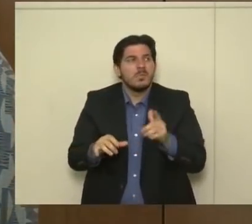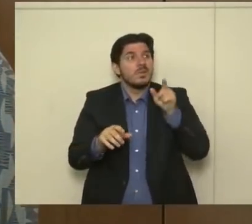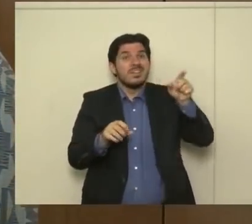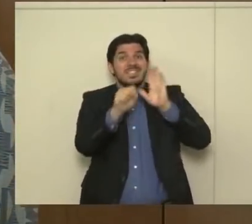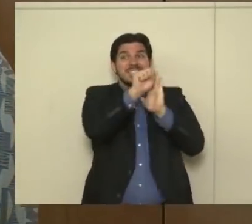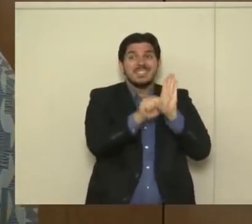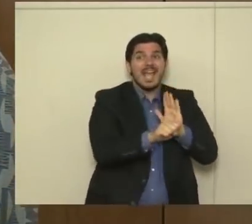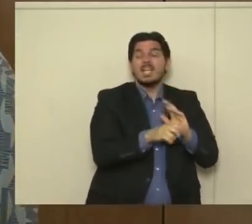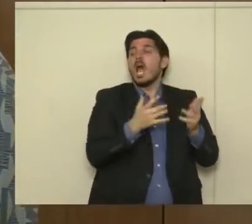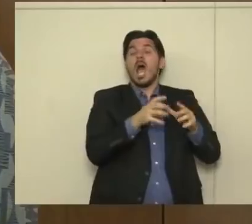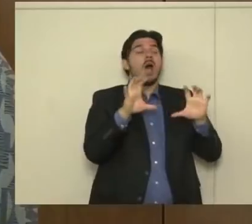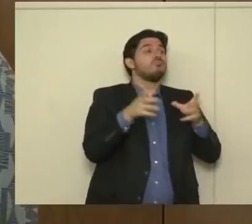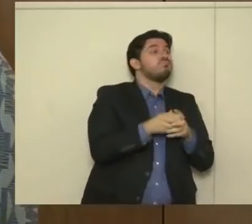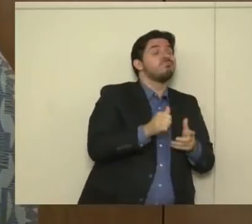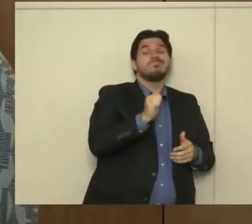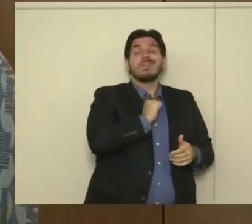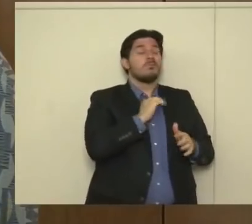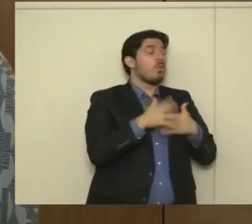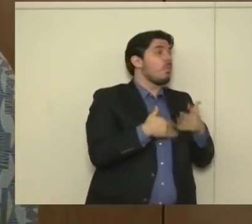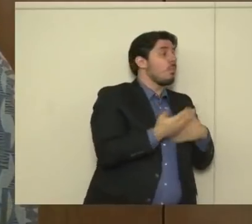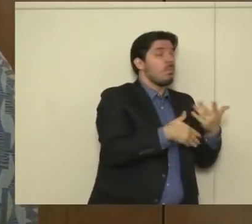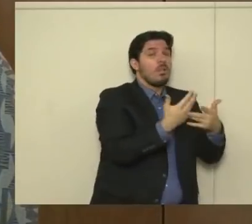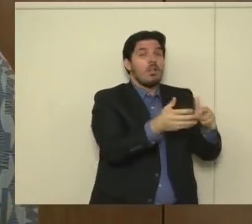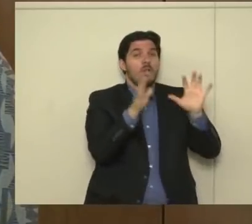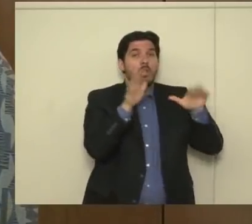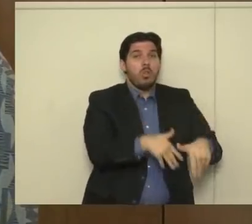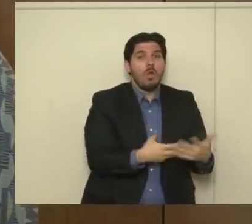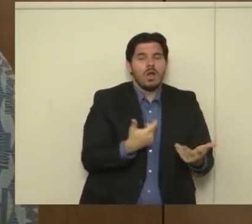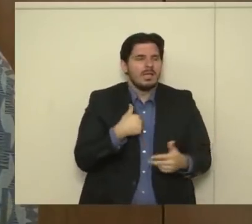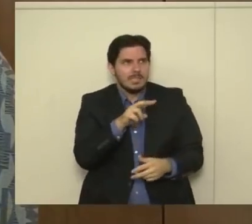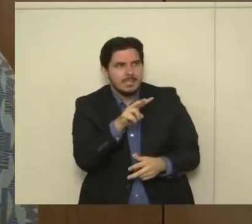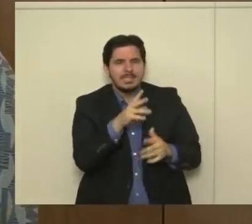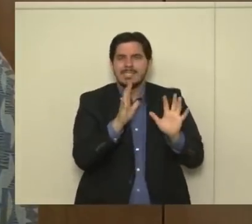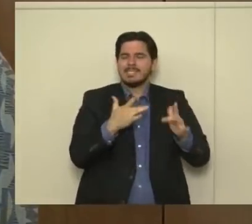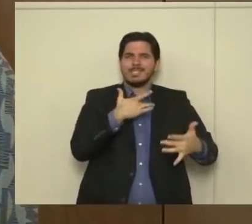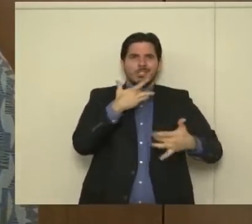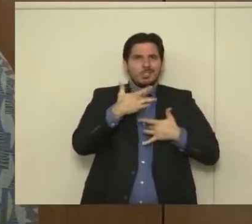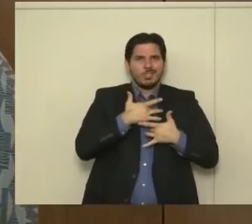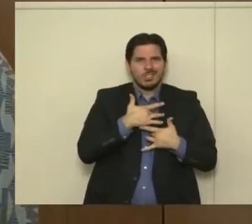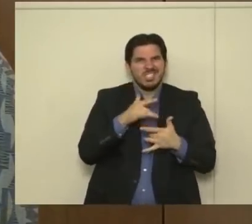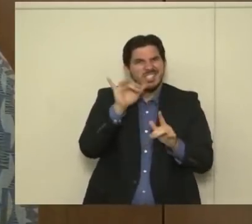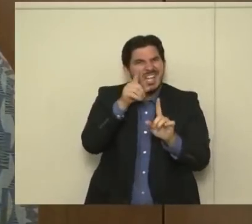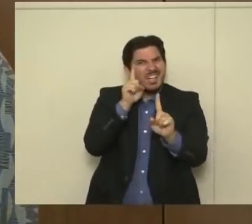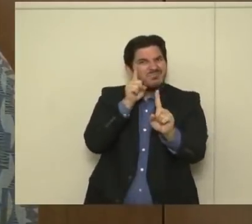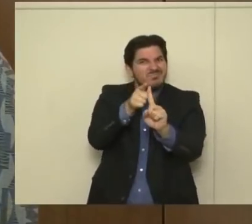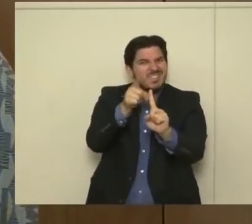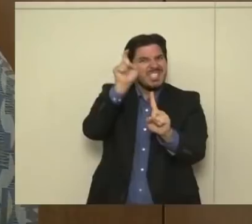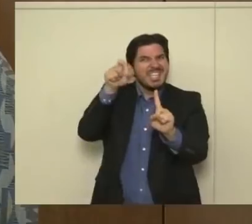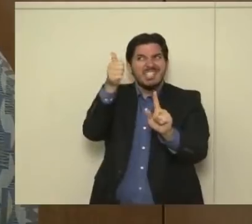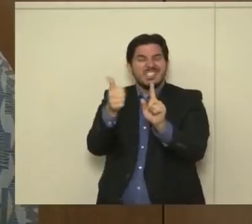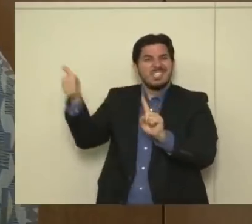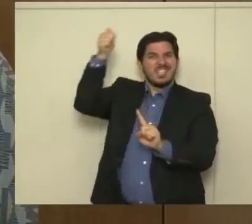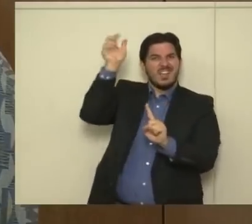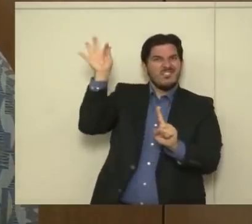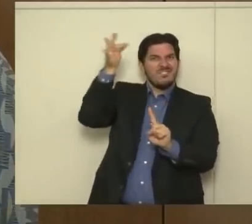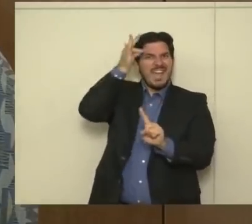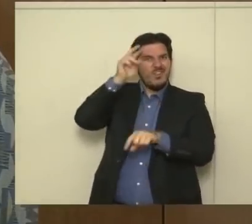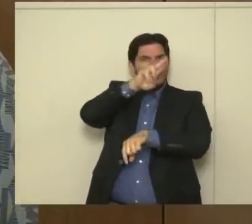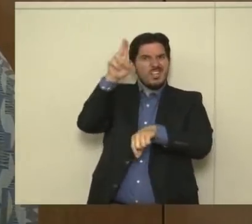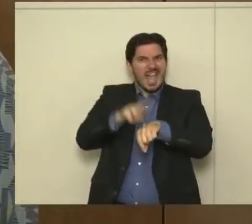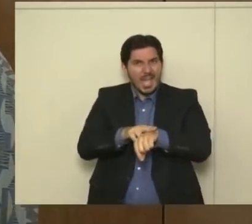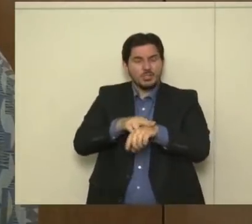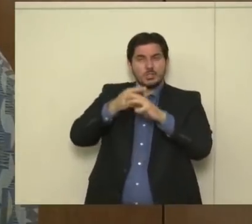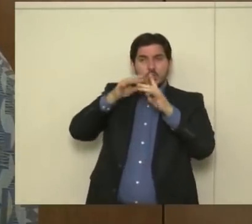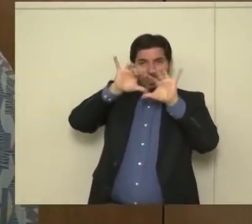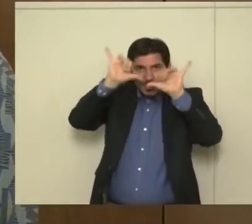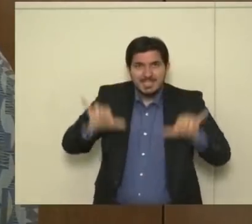strategy. But I think your question should be continued to ask. I think you should ask it again. And I want more